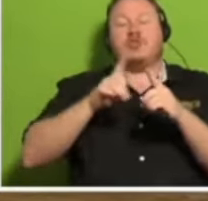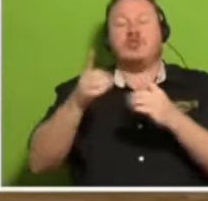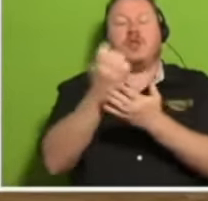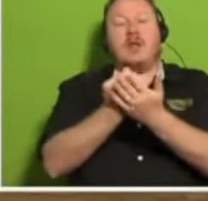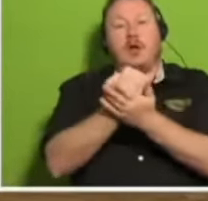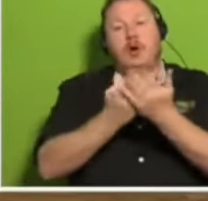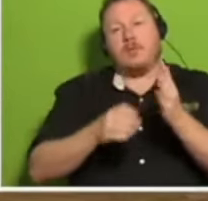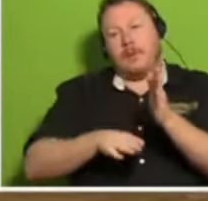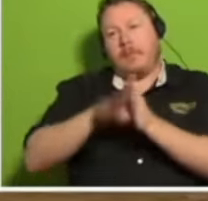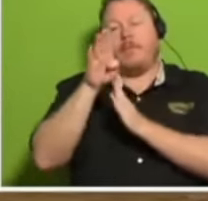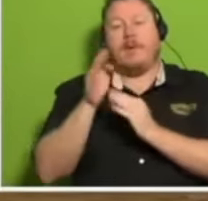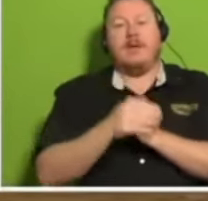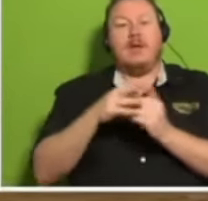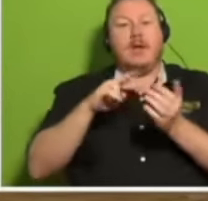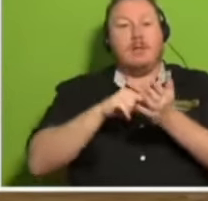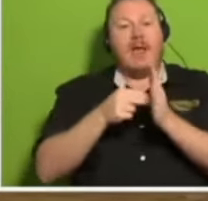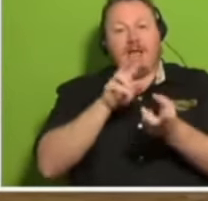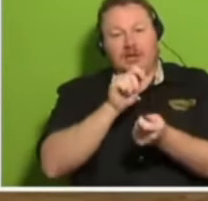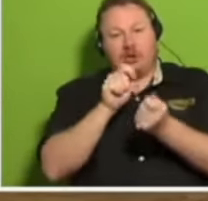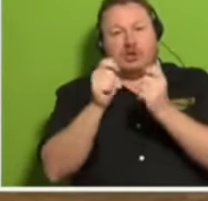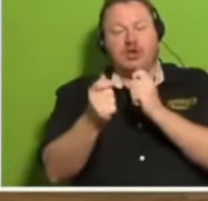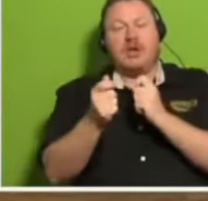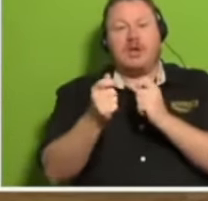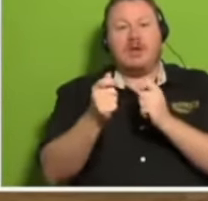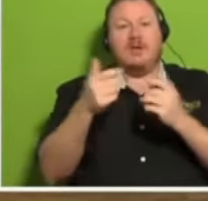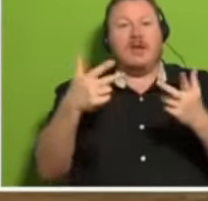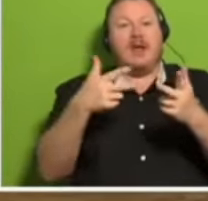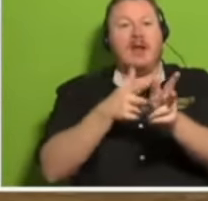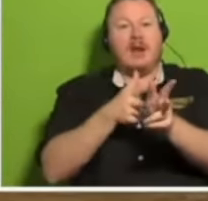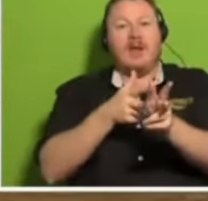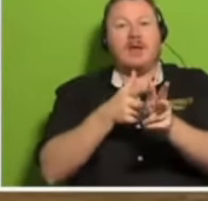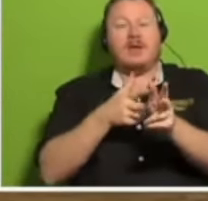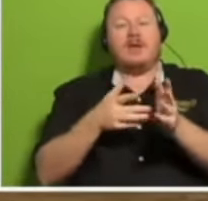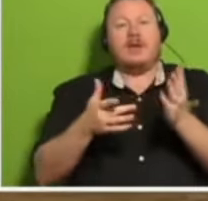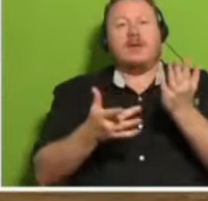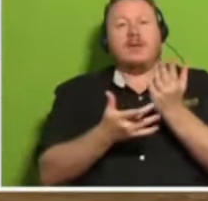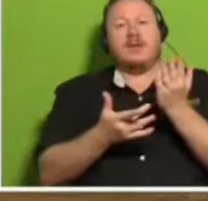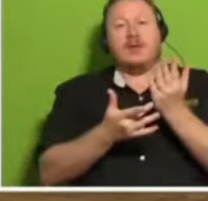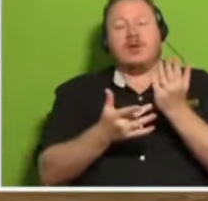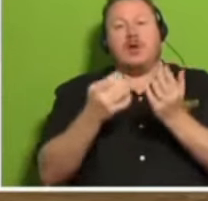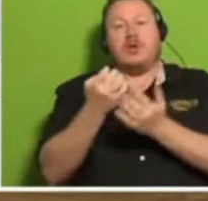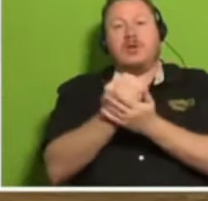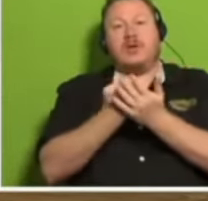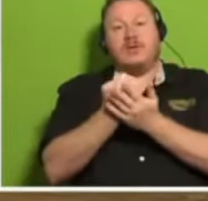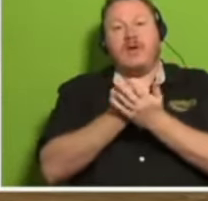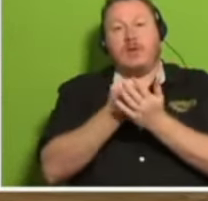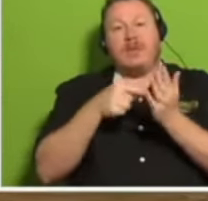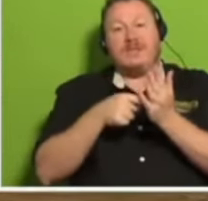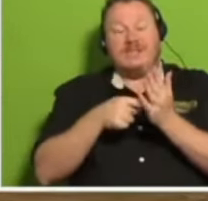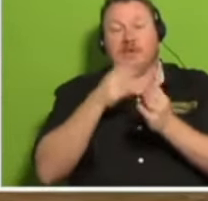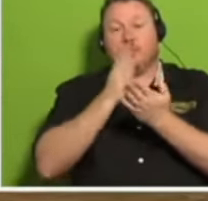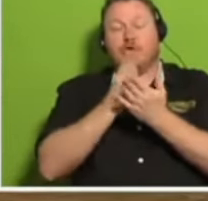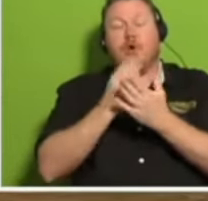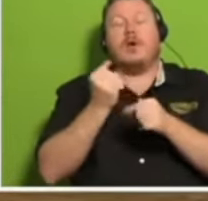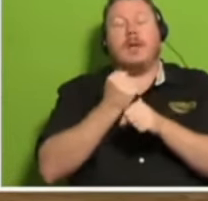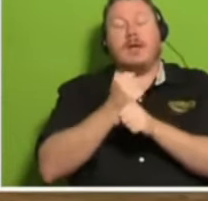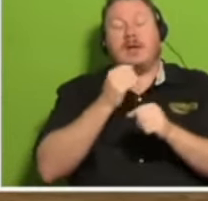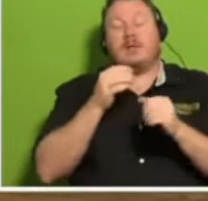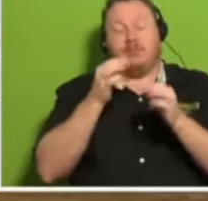The plan has been revised to align with the evolving technologically driven environment to ensure that it remains